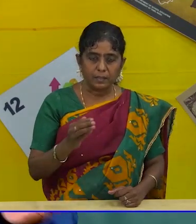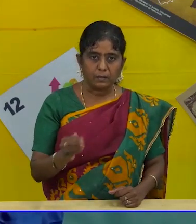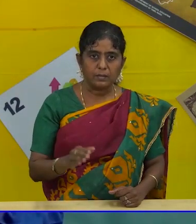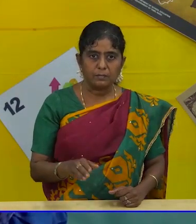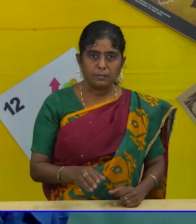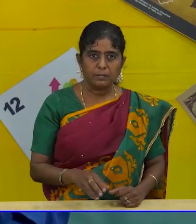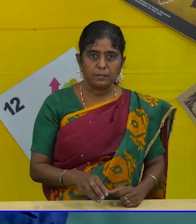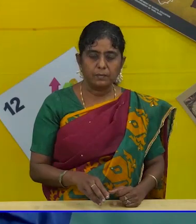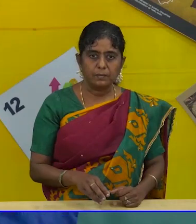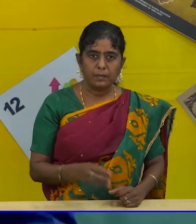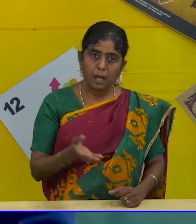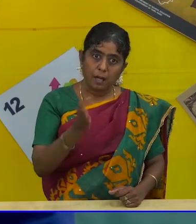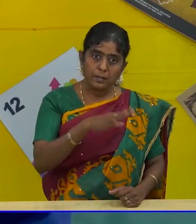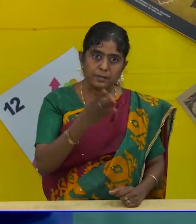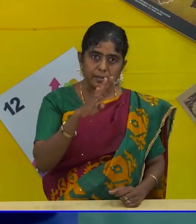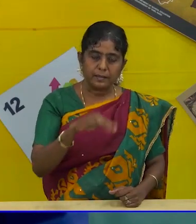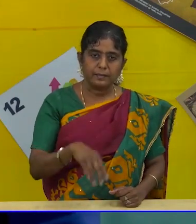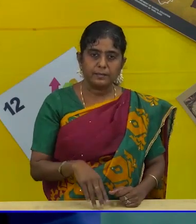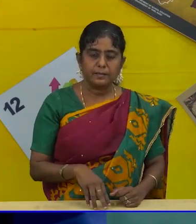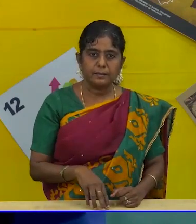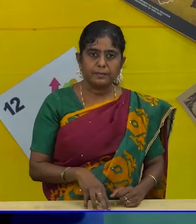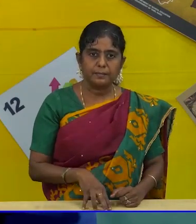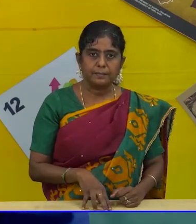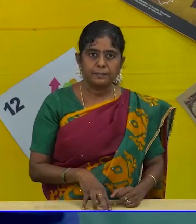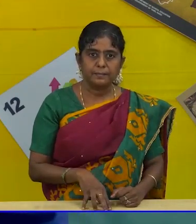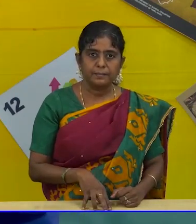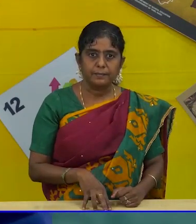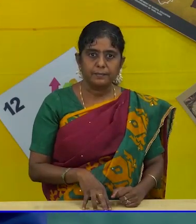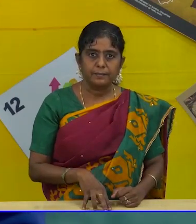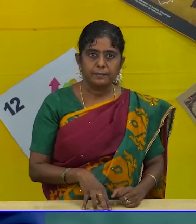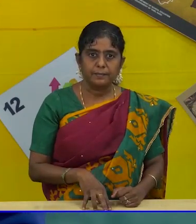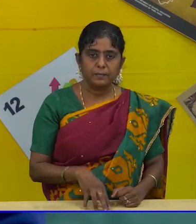That concept only you learned in 9th standard.